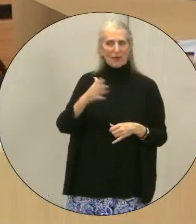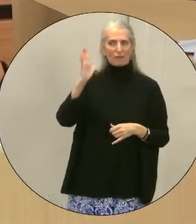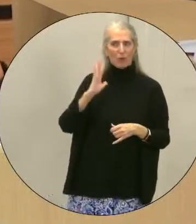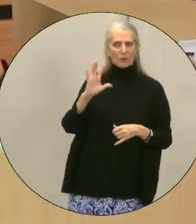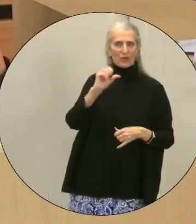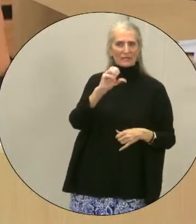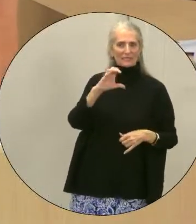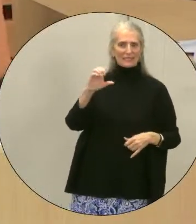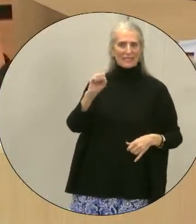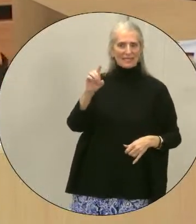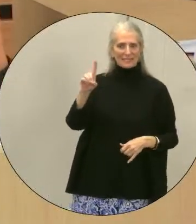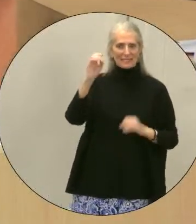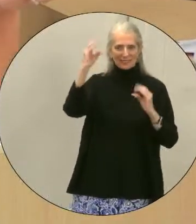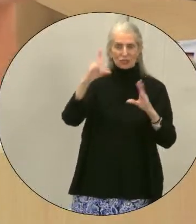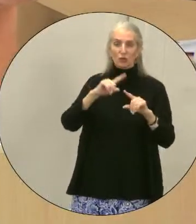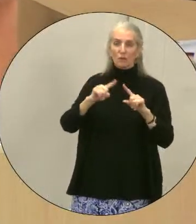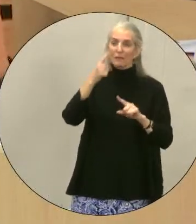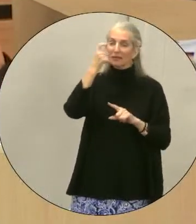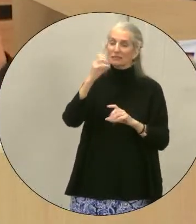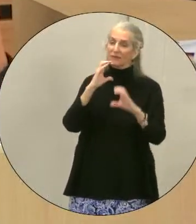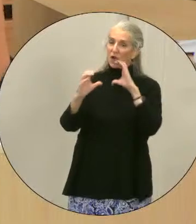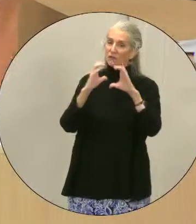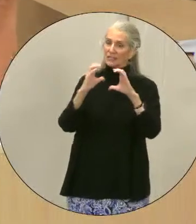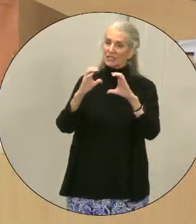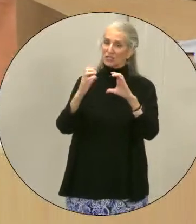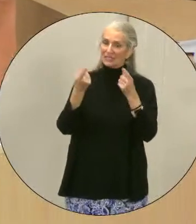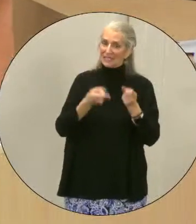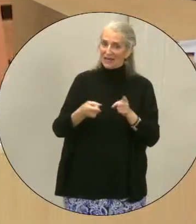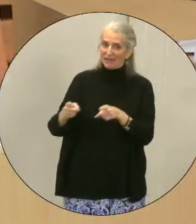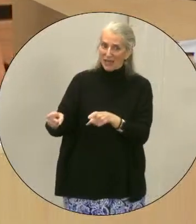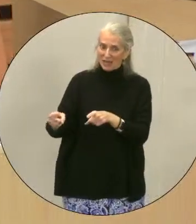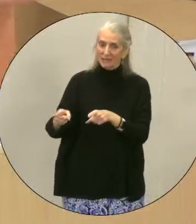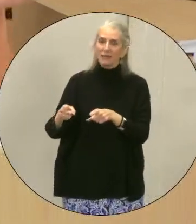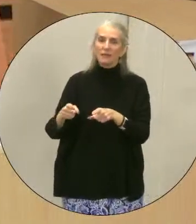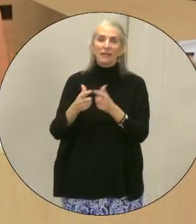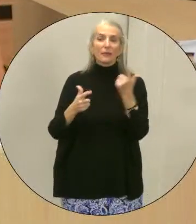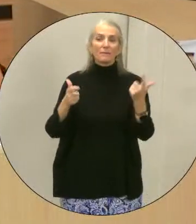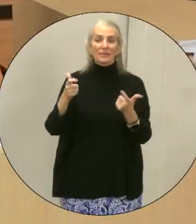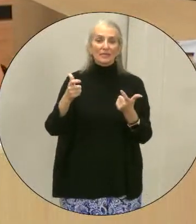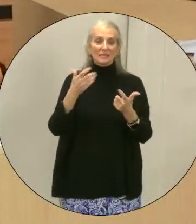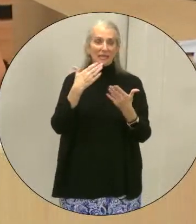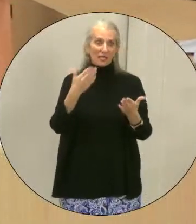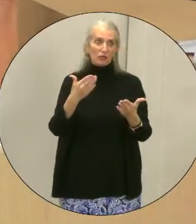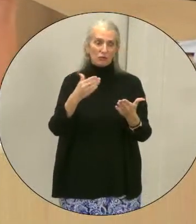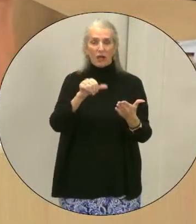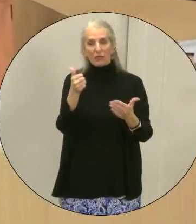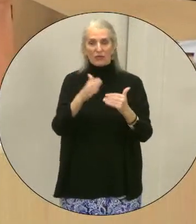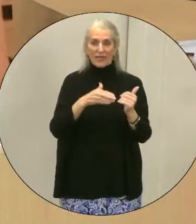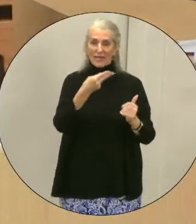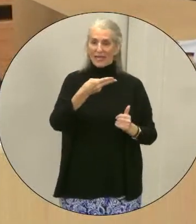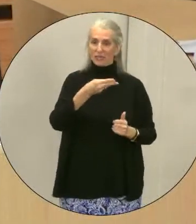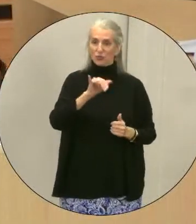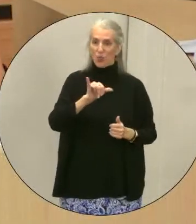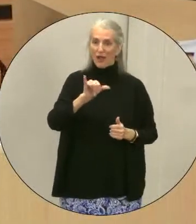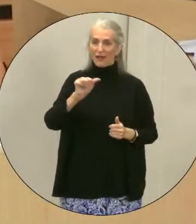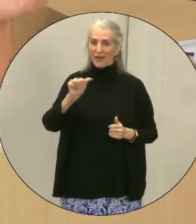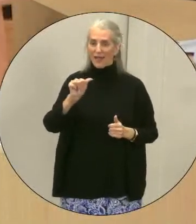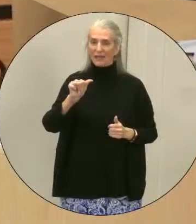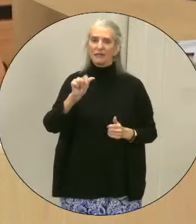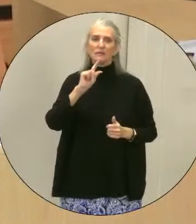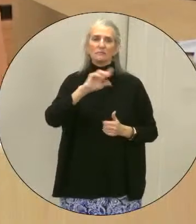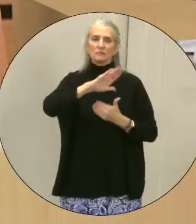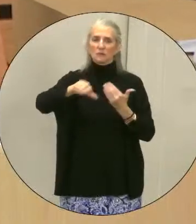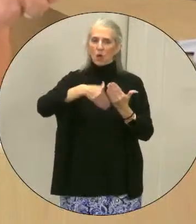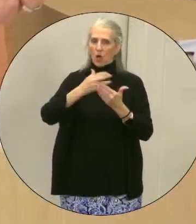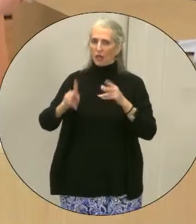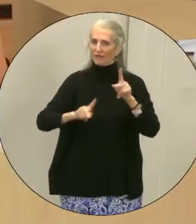the conversations that we have had, and the biggest thank you besides HYA I want to give is to all of the people